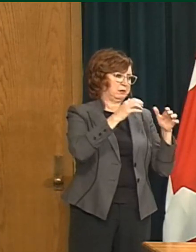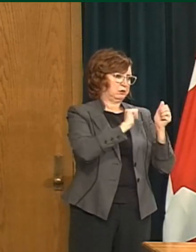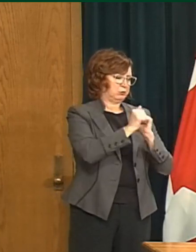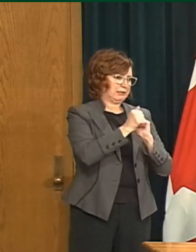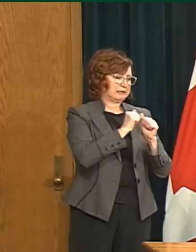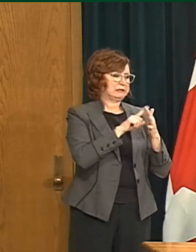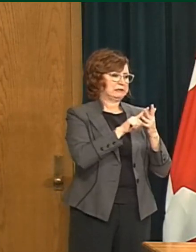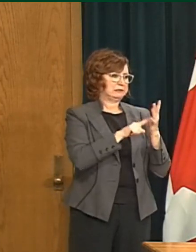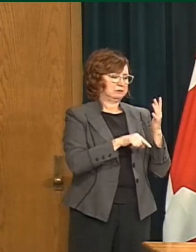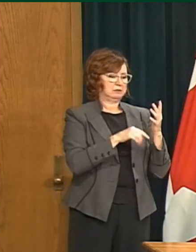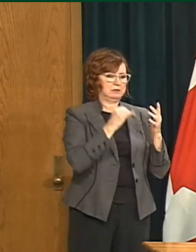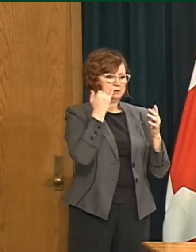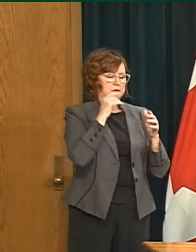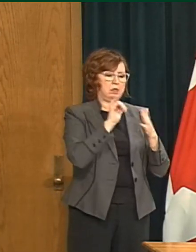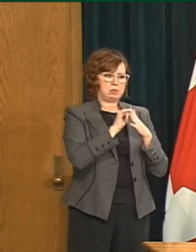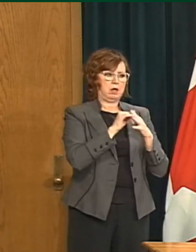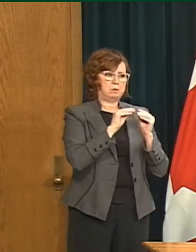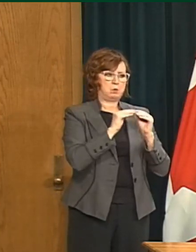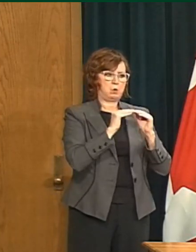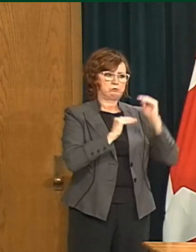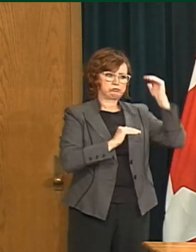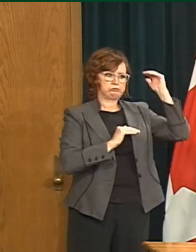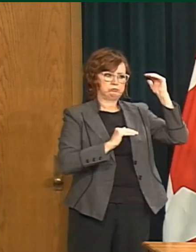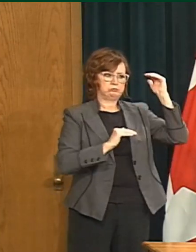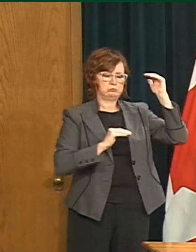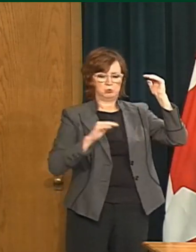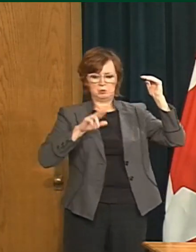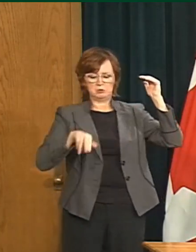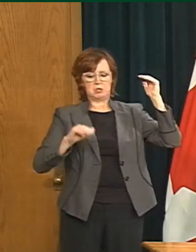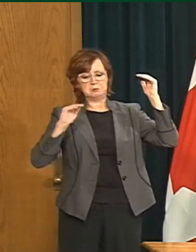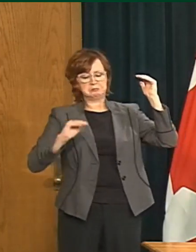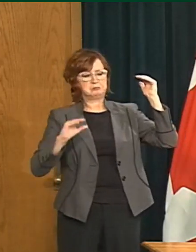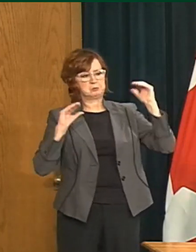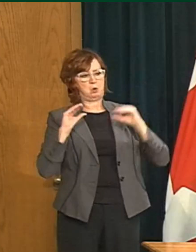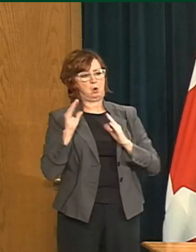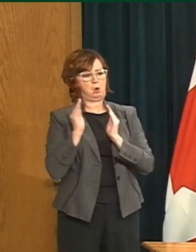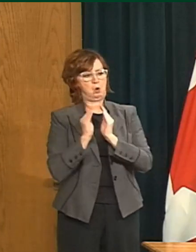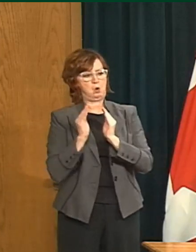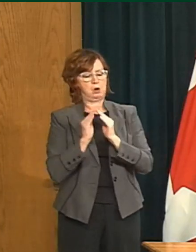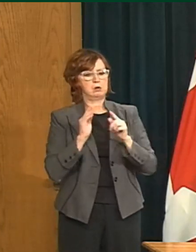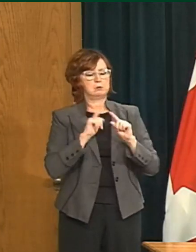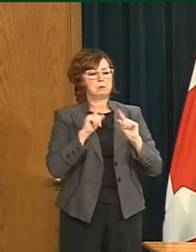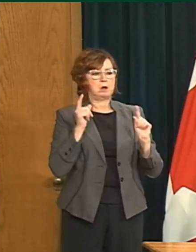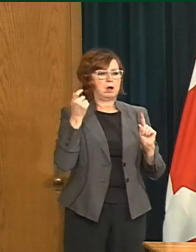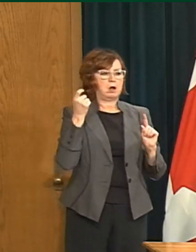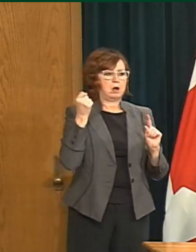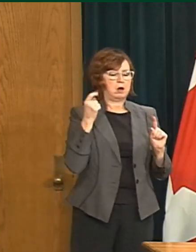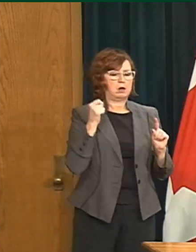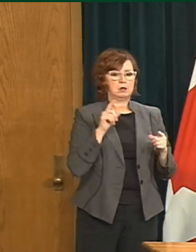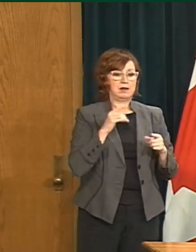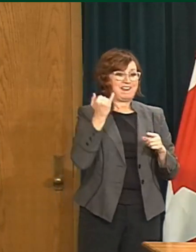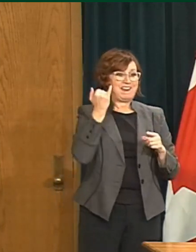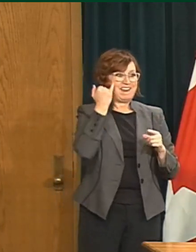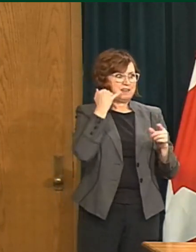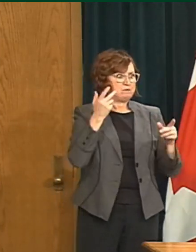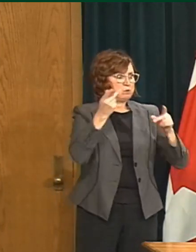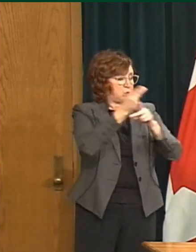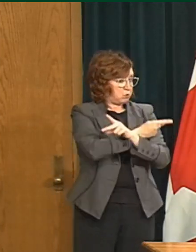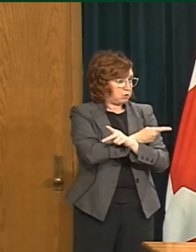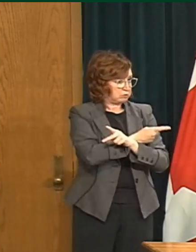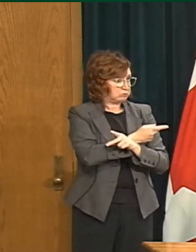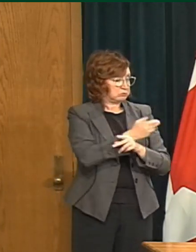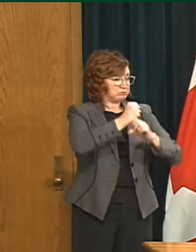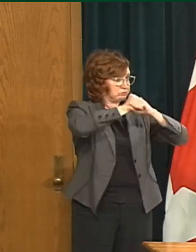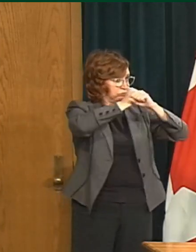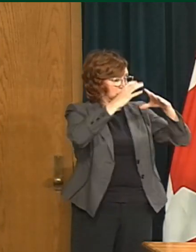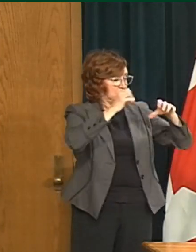outbreak extended into some of our more vulnerable populations, if you will, like got into a couple of